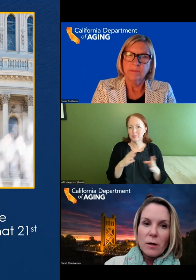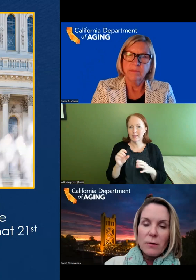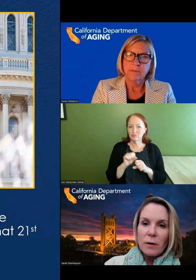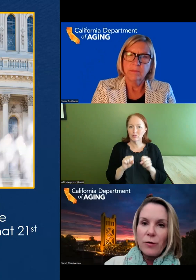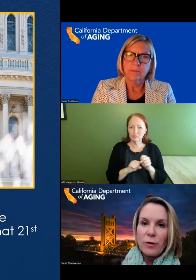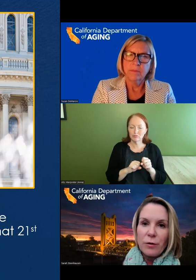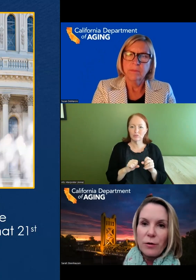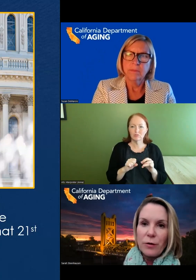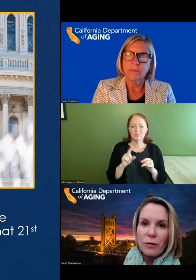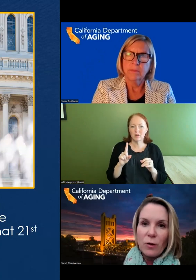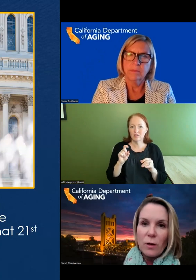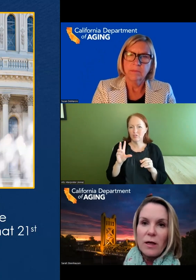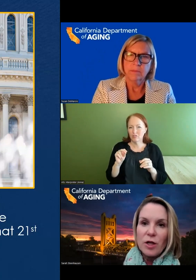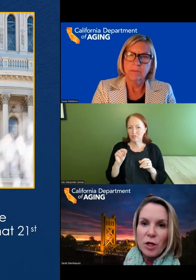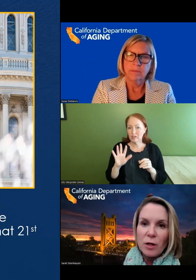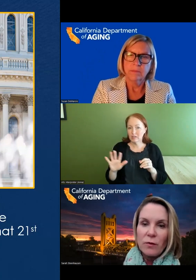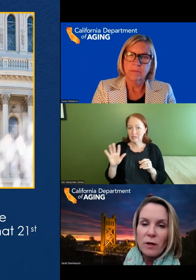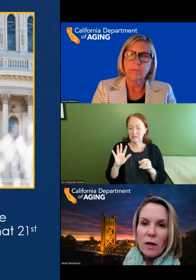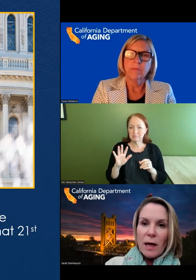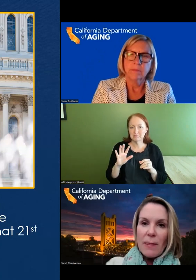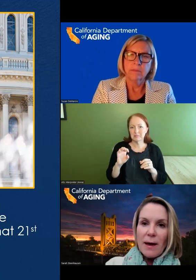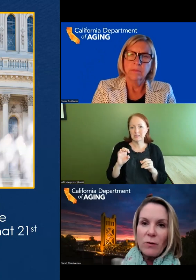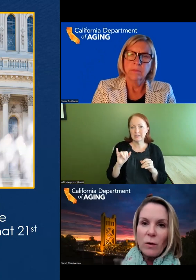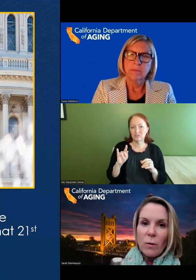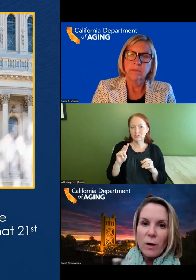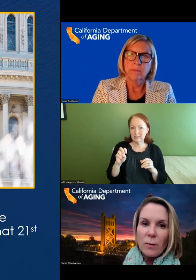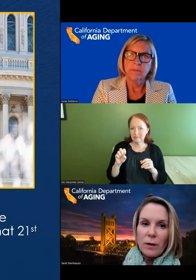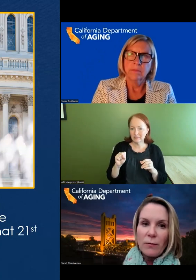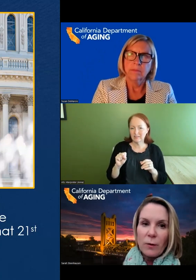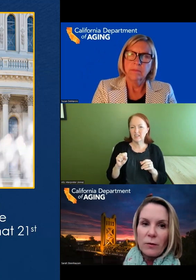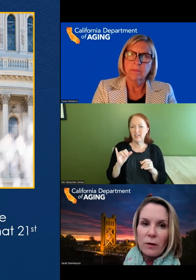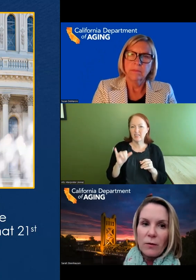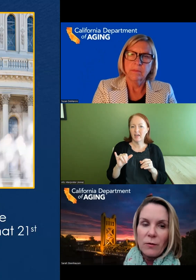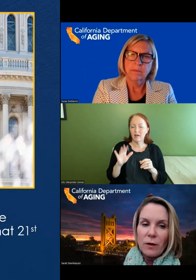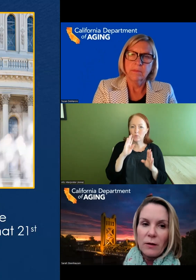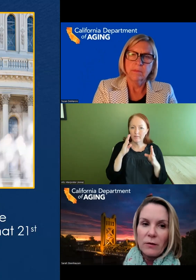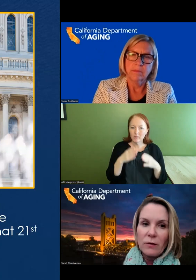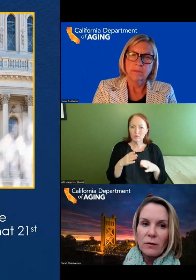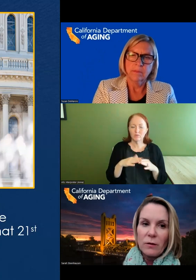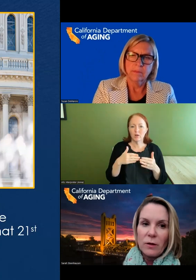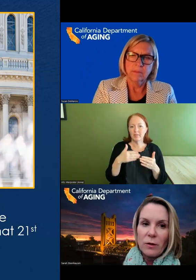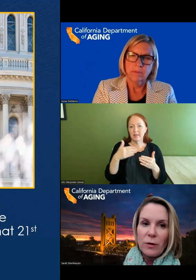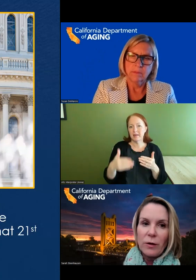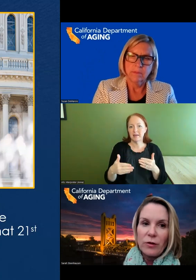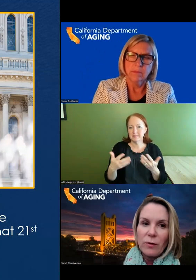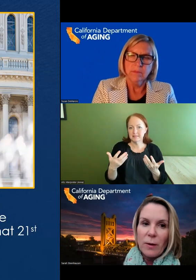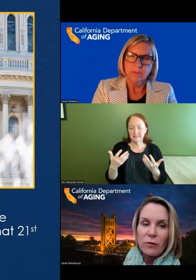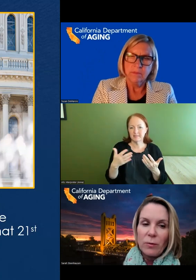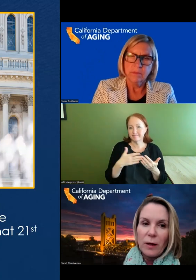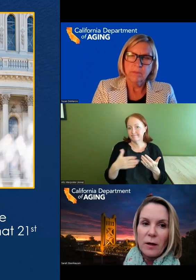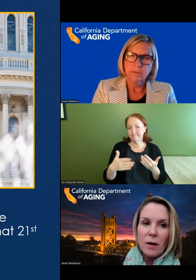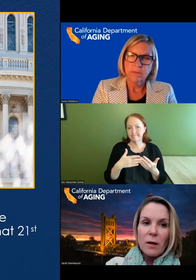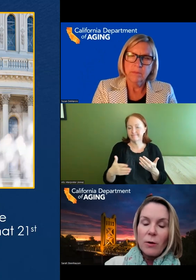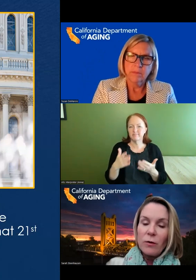are 130 or so initiatives. And that's what we're going to be focusing on for the next, iteration of the